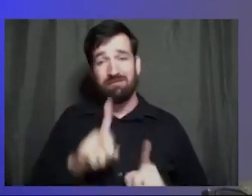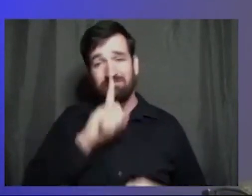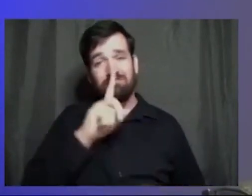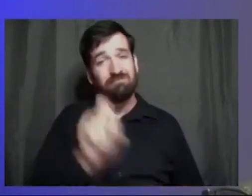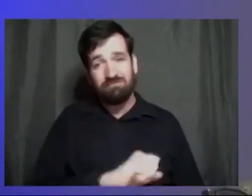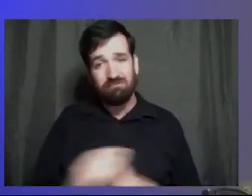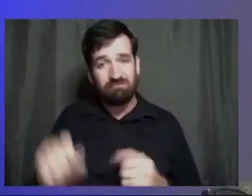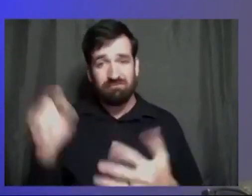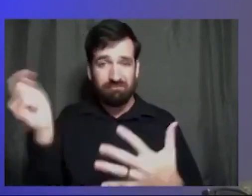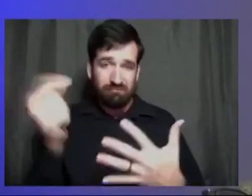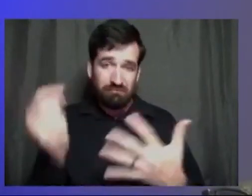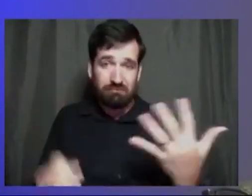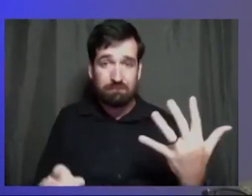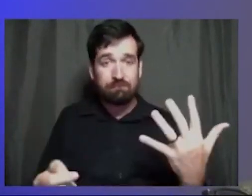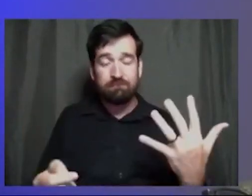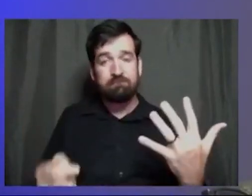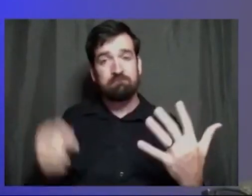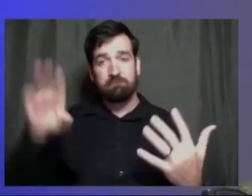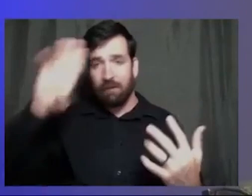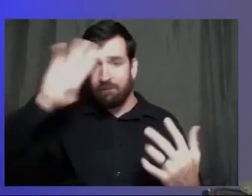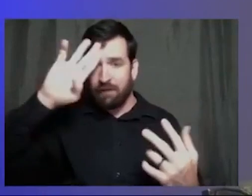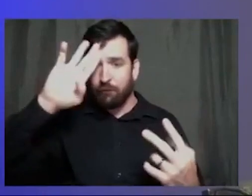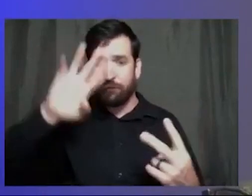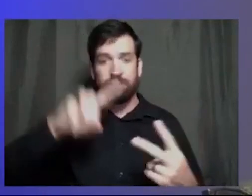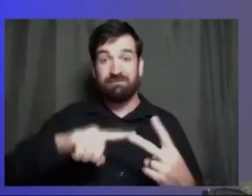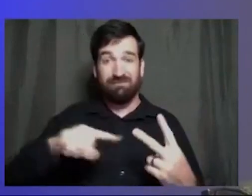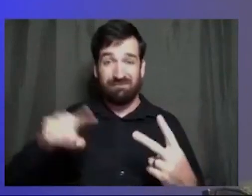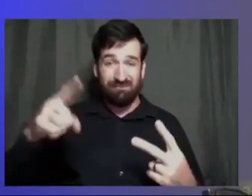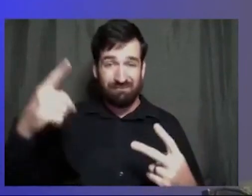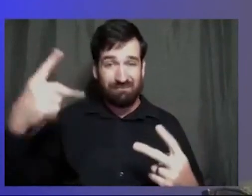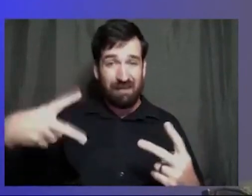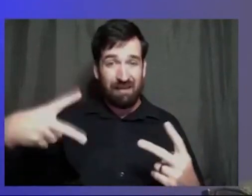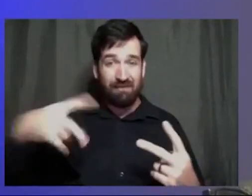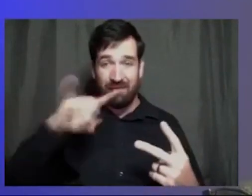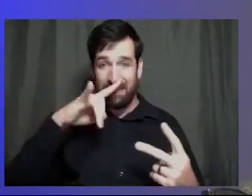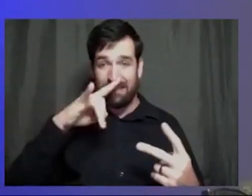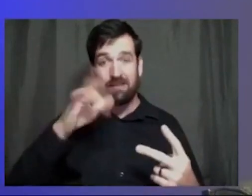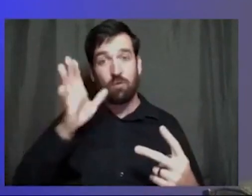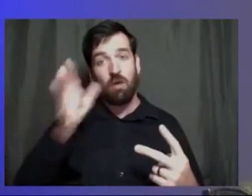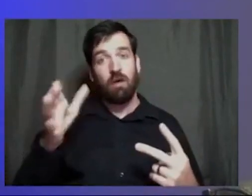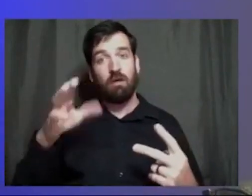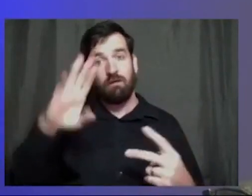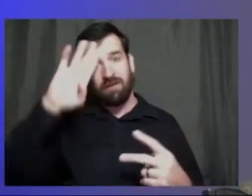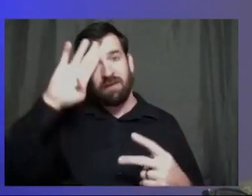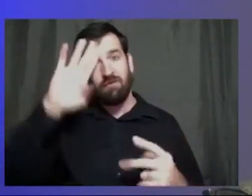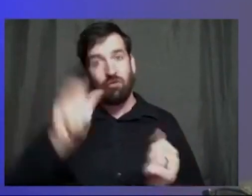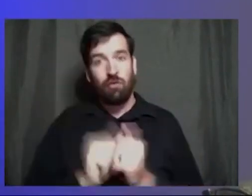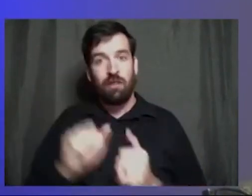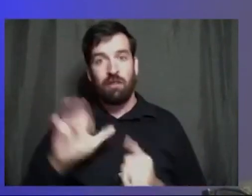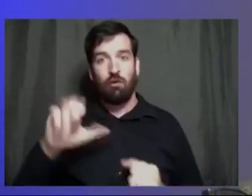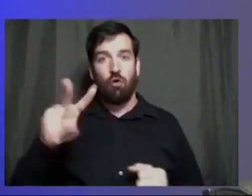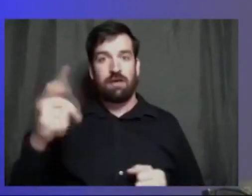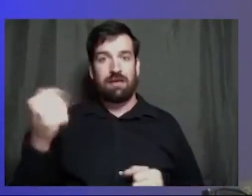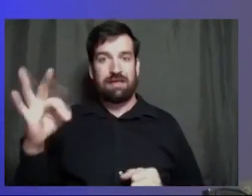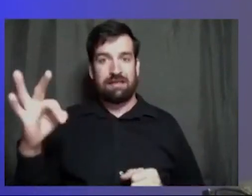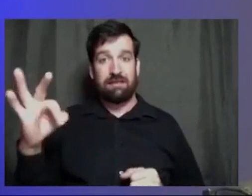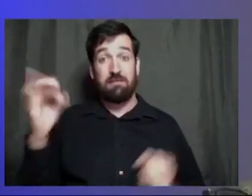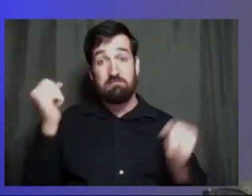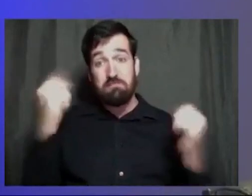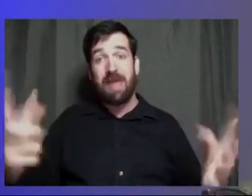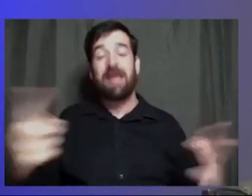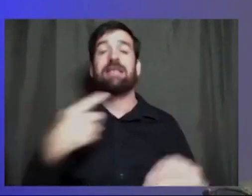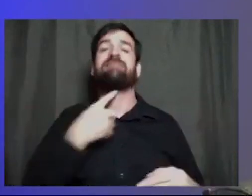is fever. About 50% of kids are going to have fever with COVID-19, but a lot of them have sore throat, runny